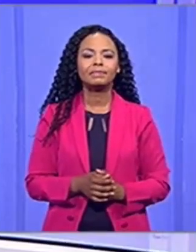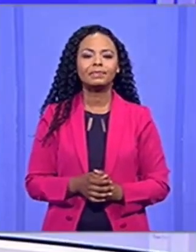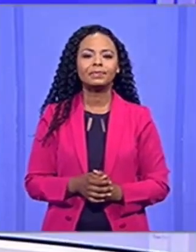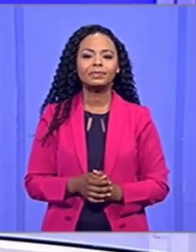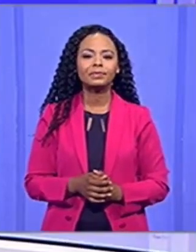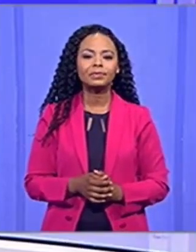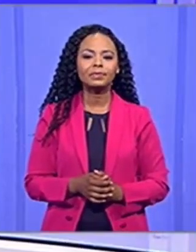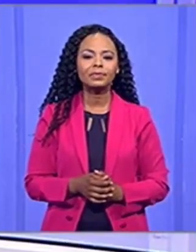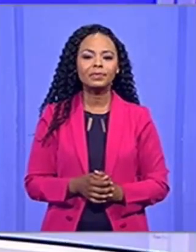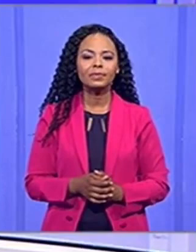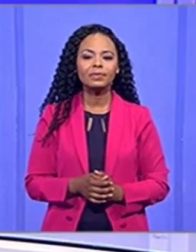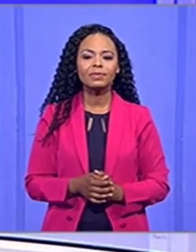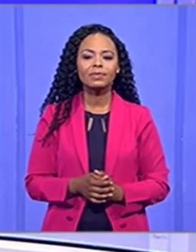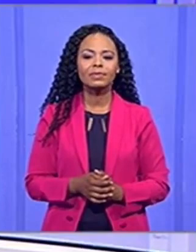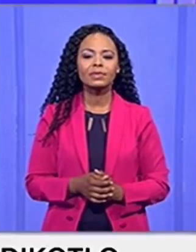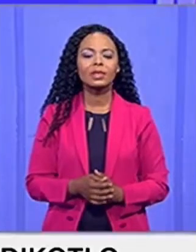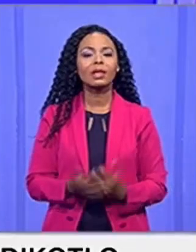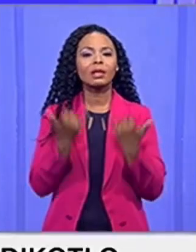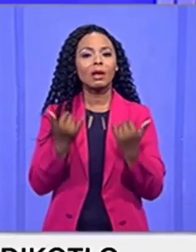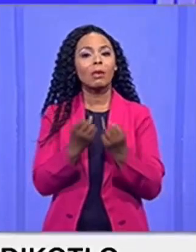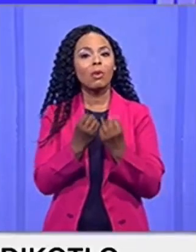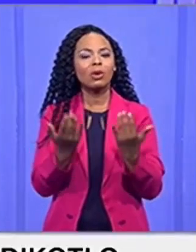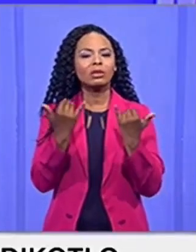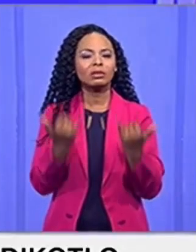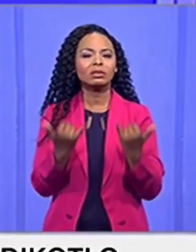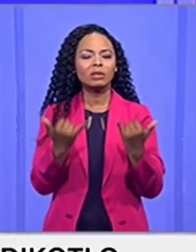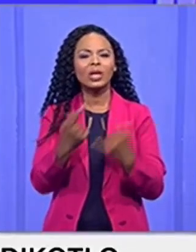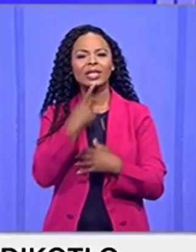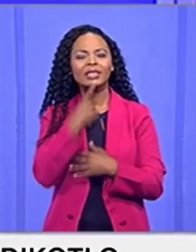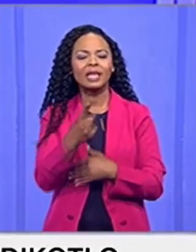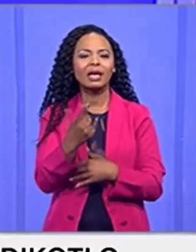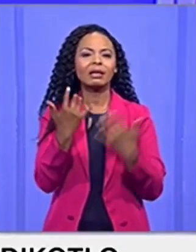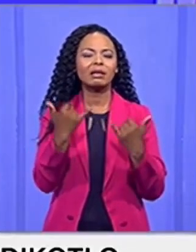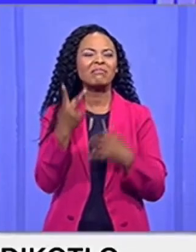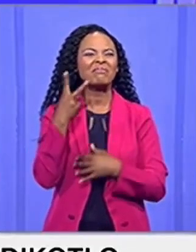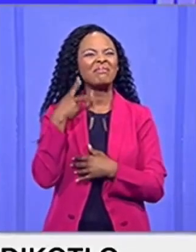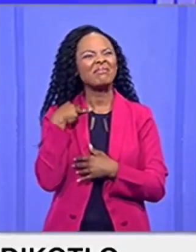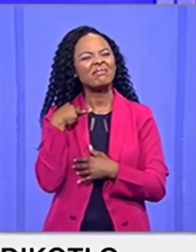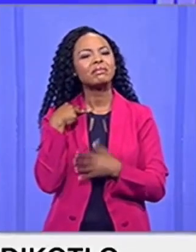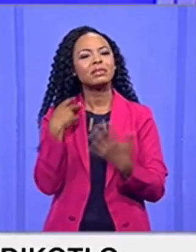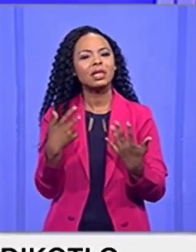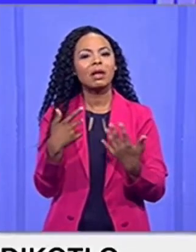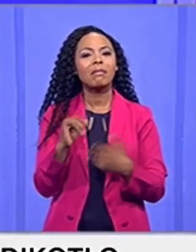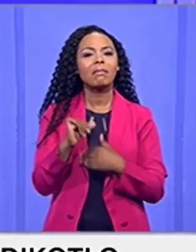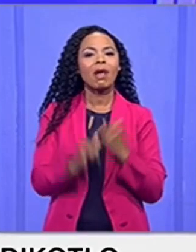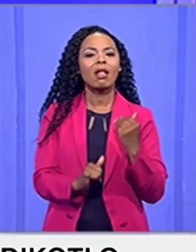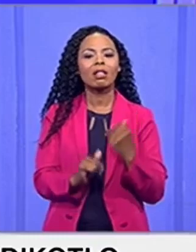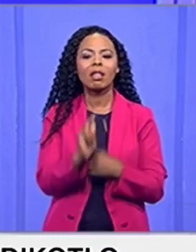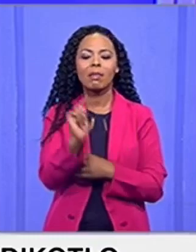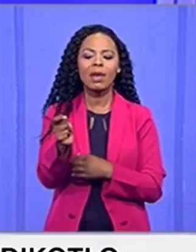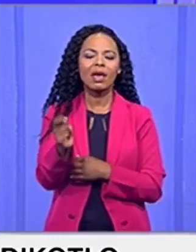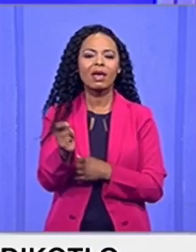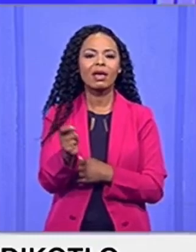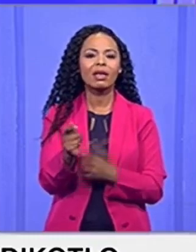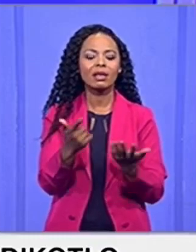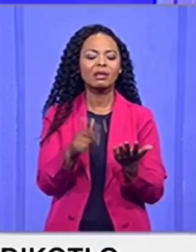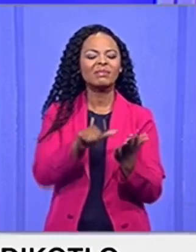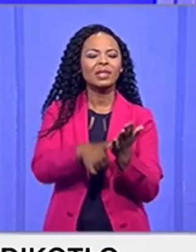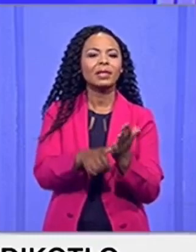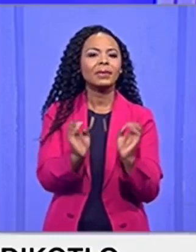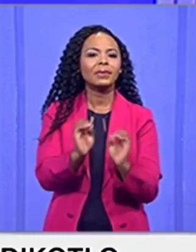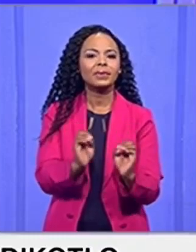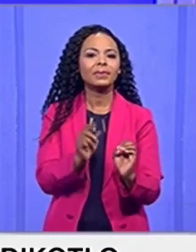Puso e netefaleditse baamogedi ba madi a dikotlo gore ga ba ne ba swabisiwa ka go duelwa thari kgwedi eno. Se moraga gore